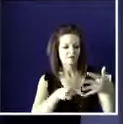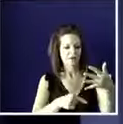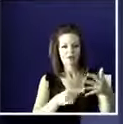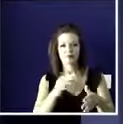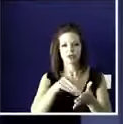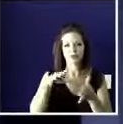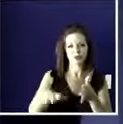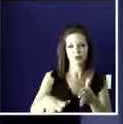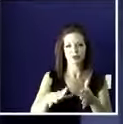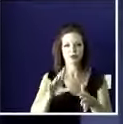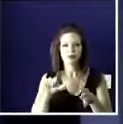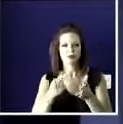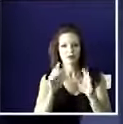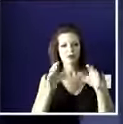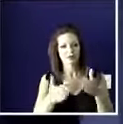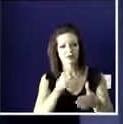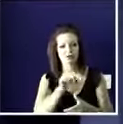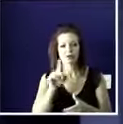2020. Congratulations.